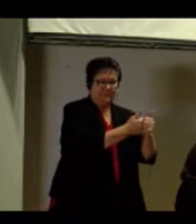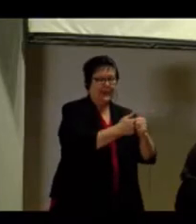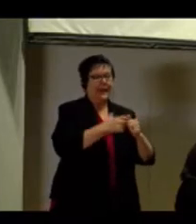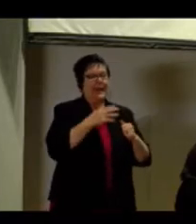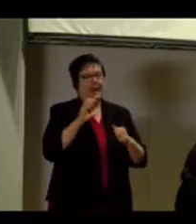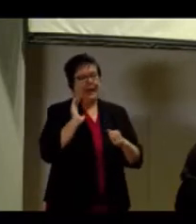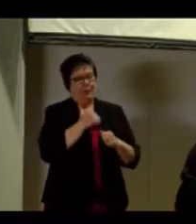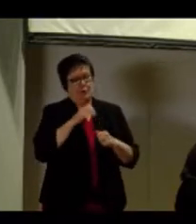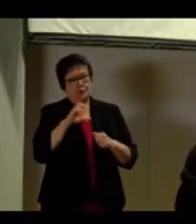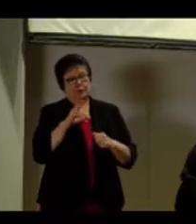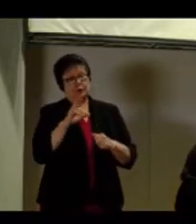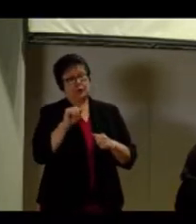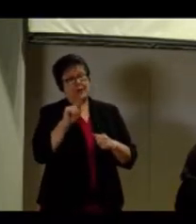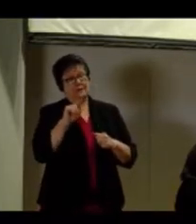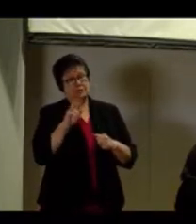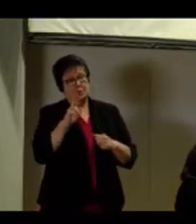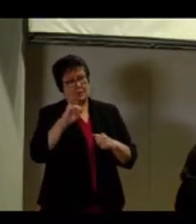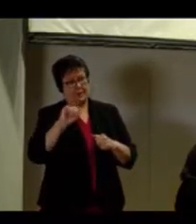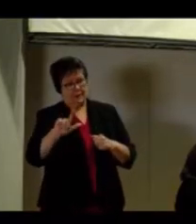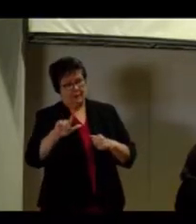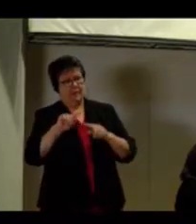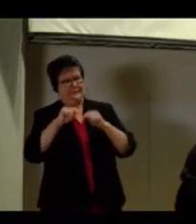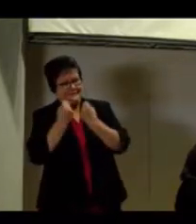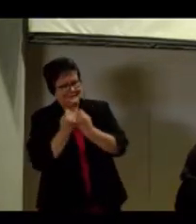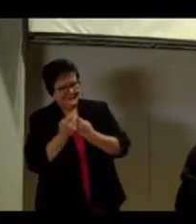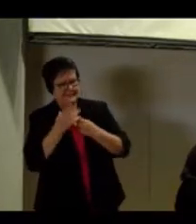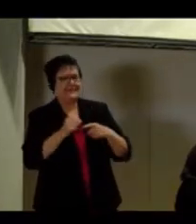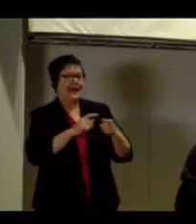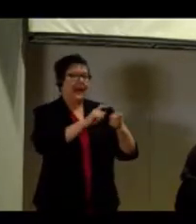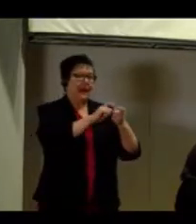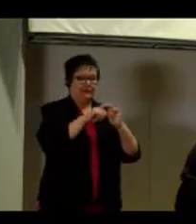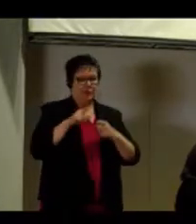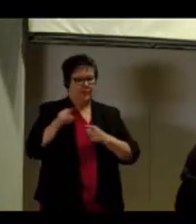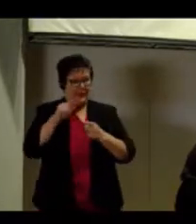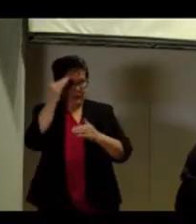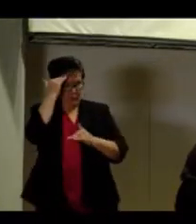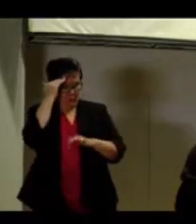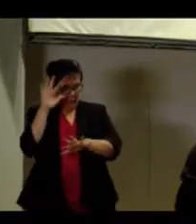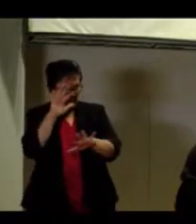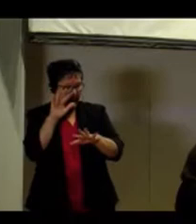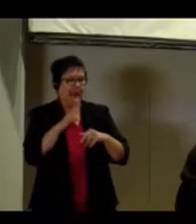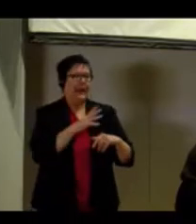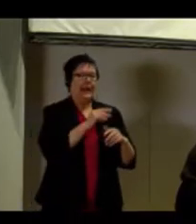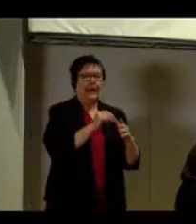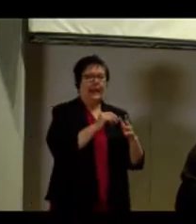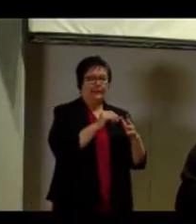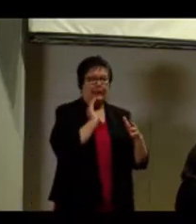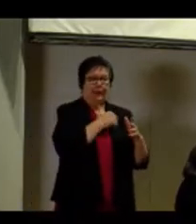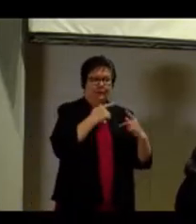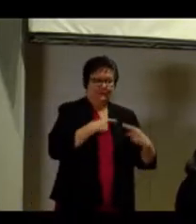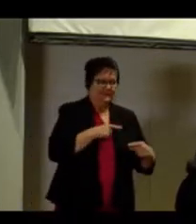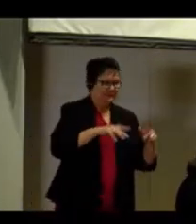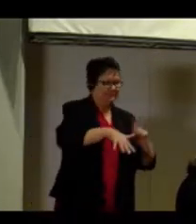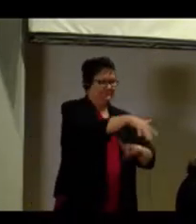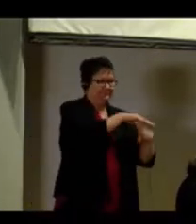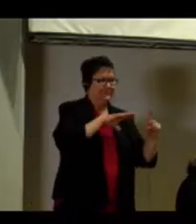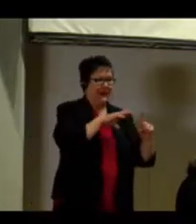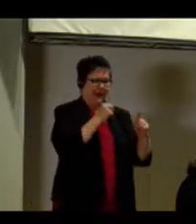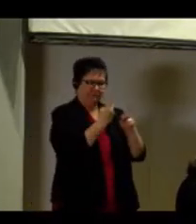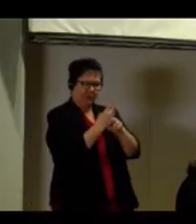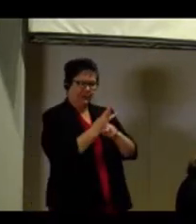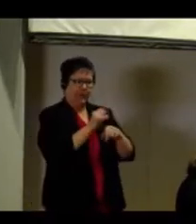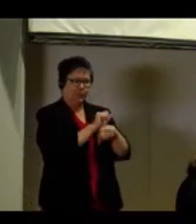as well as resourcing things like technical infrastructure, project management, and the kind of workflows that Ian saw.